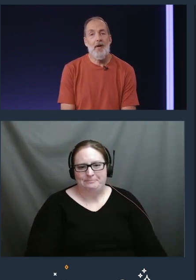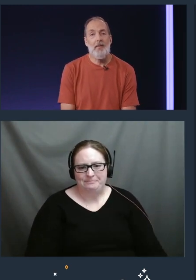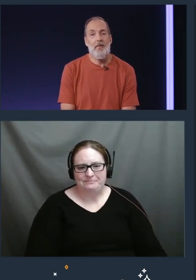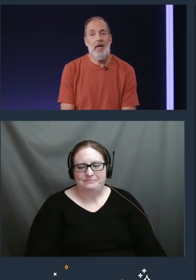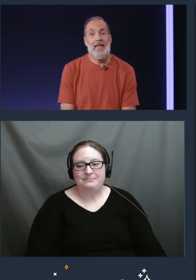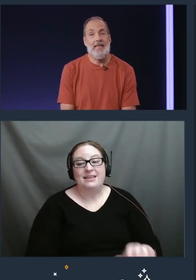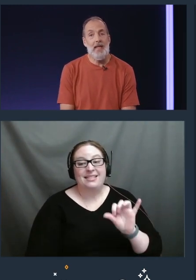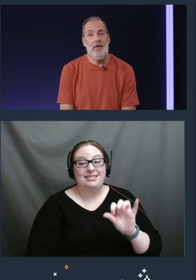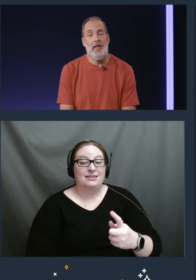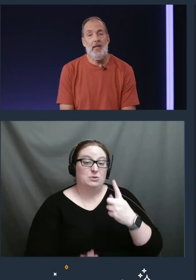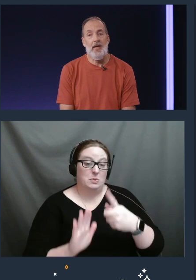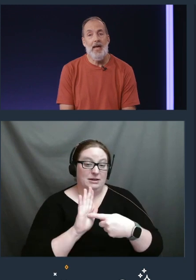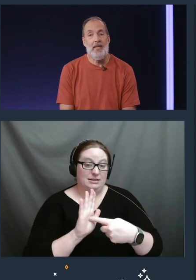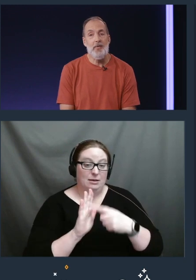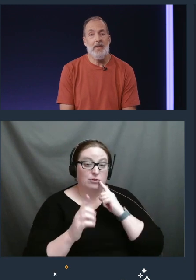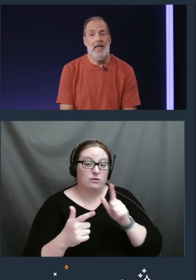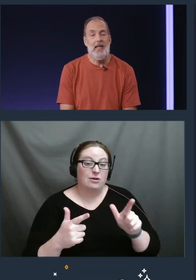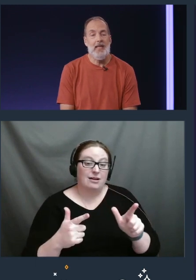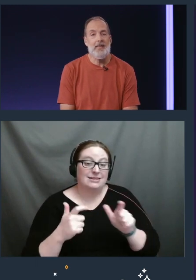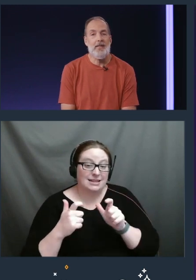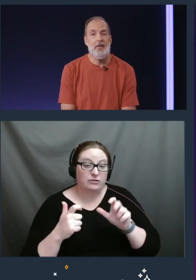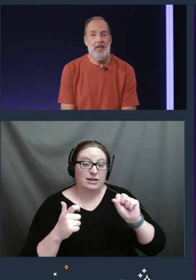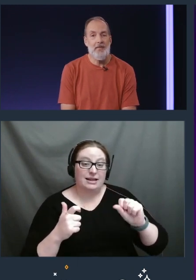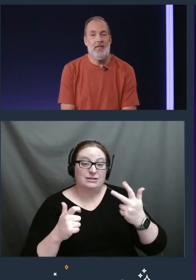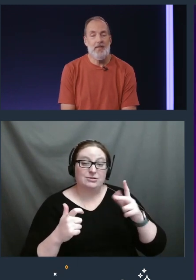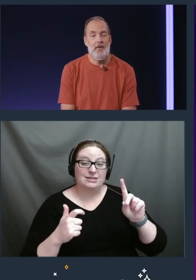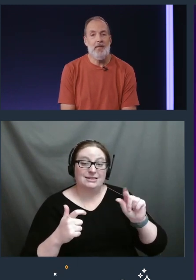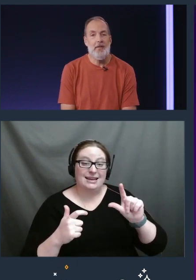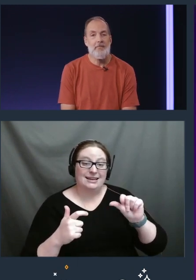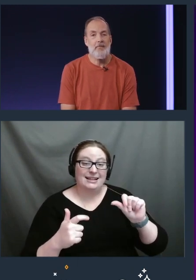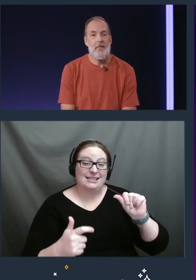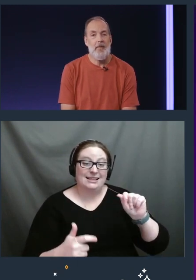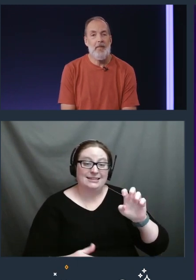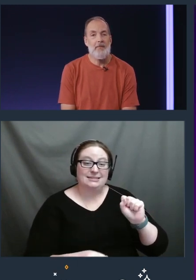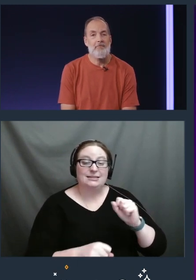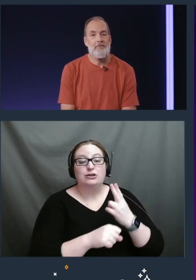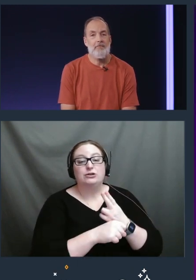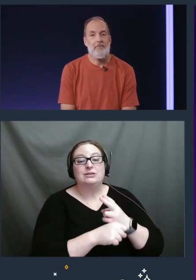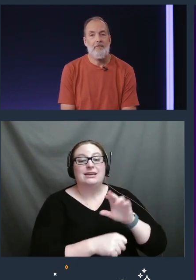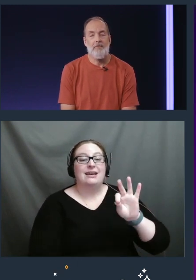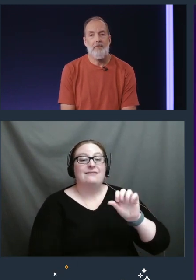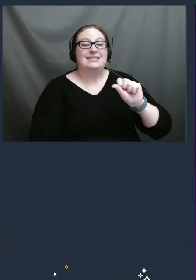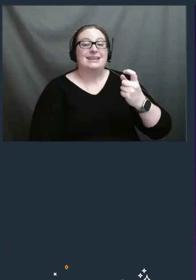example of accelerating S3 data lakes using FSx for Lustre.